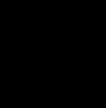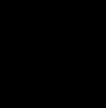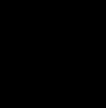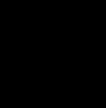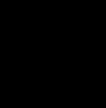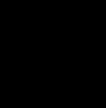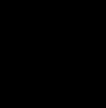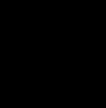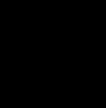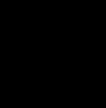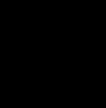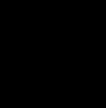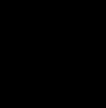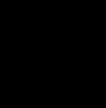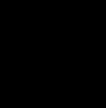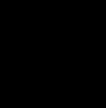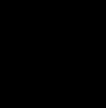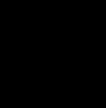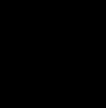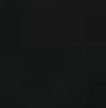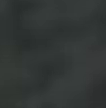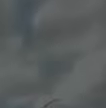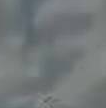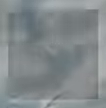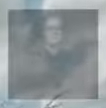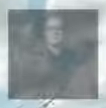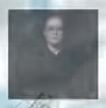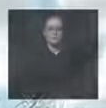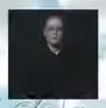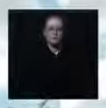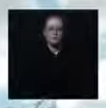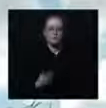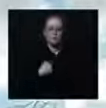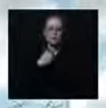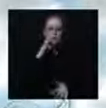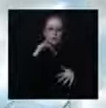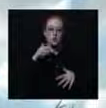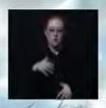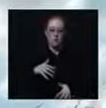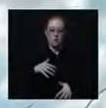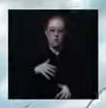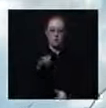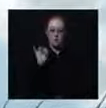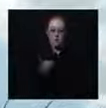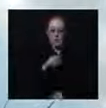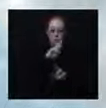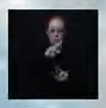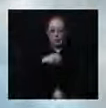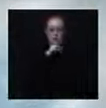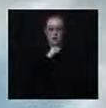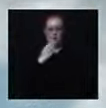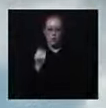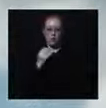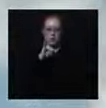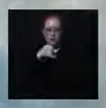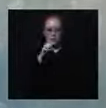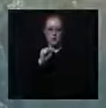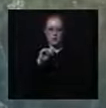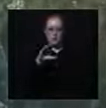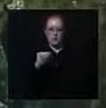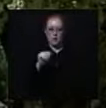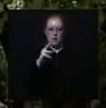I was shocked. That's the reaction of 14-year-old Jessica